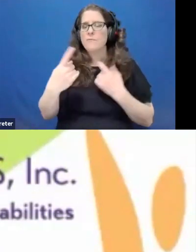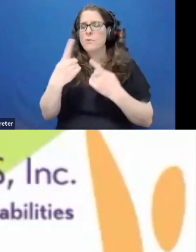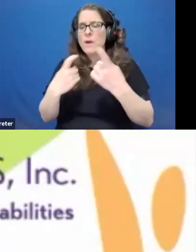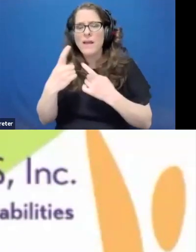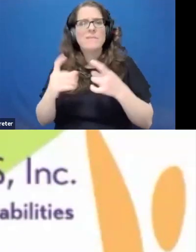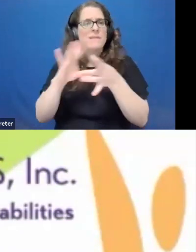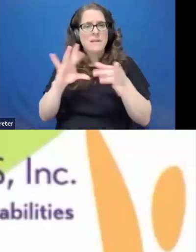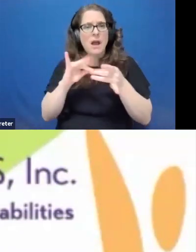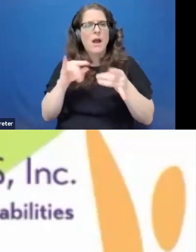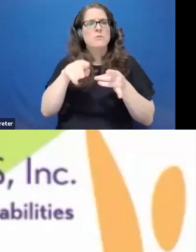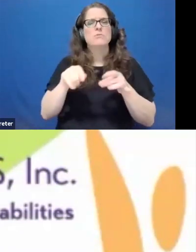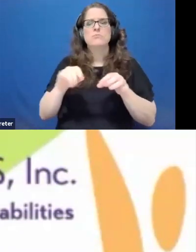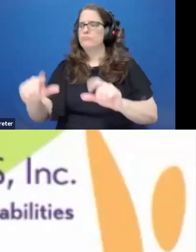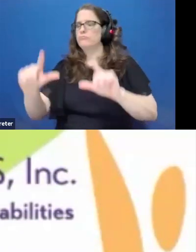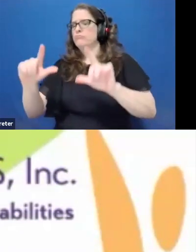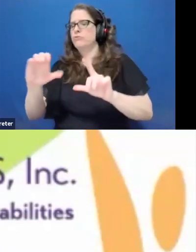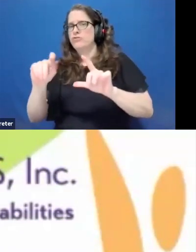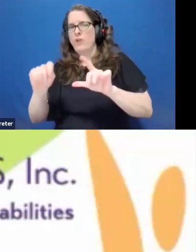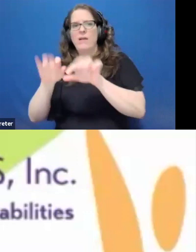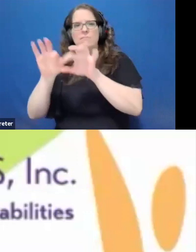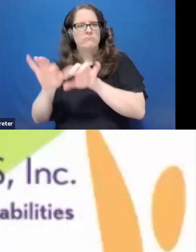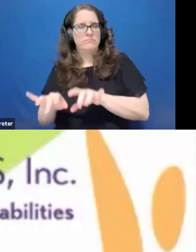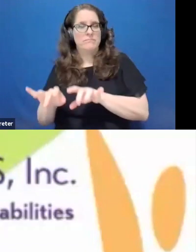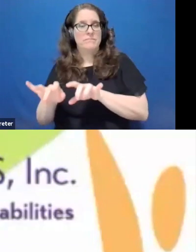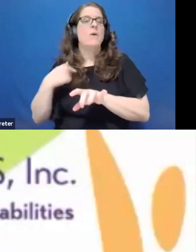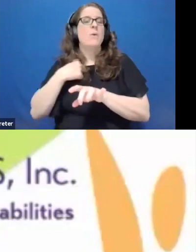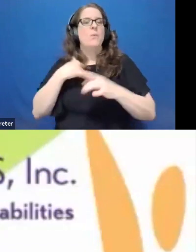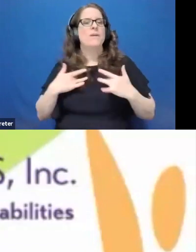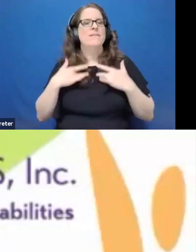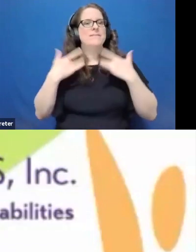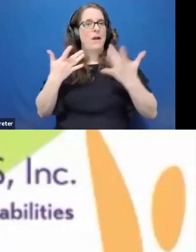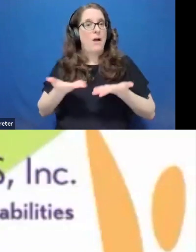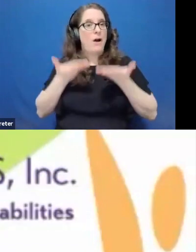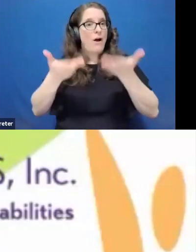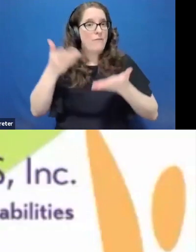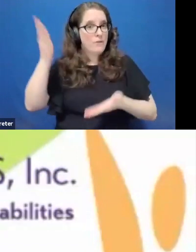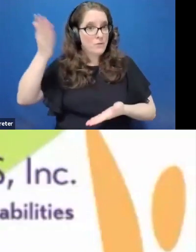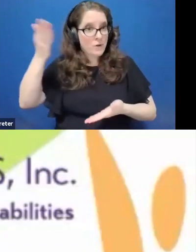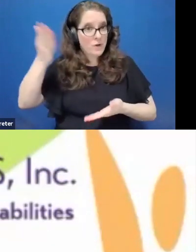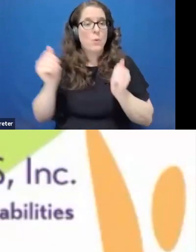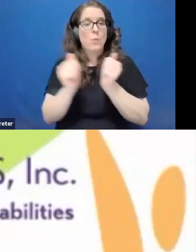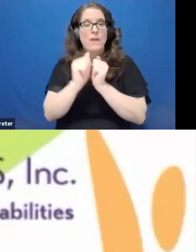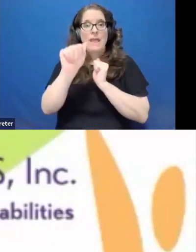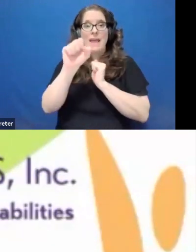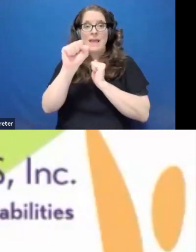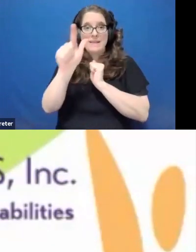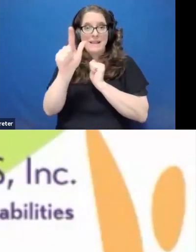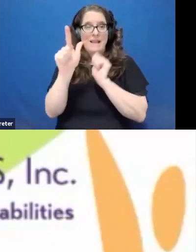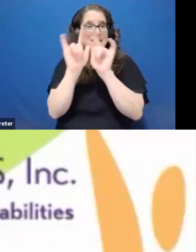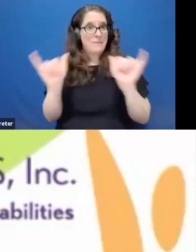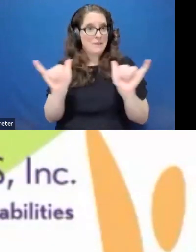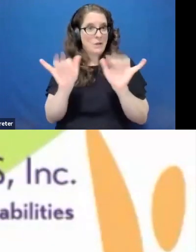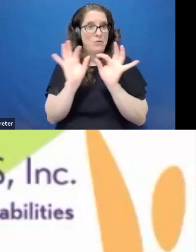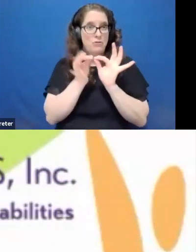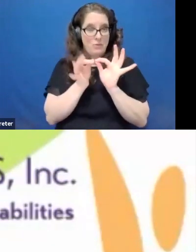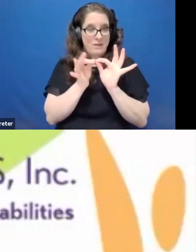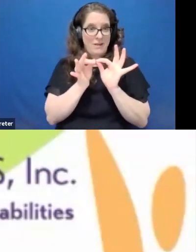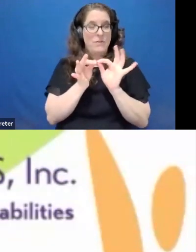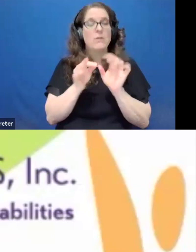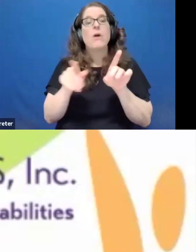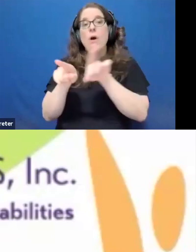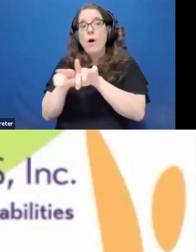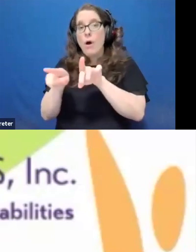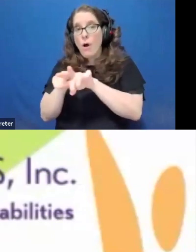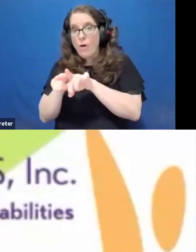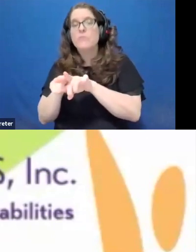delighted to offer this presentation with American Sign Language simultaneous interpretation. We will also be offering this presentation